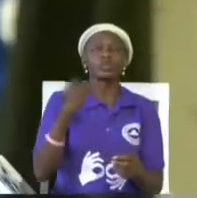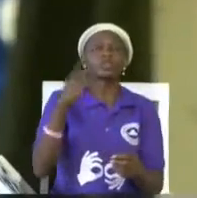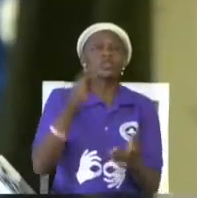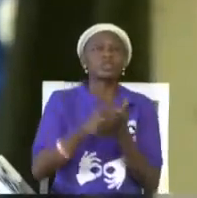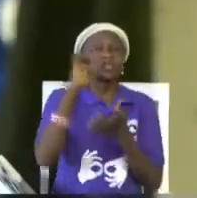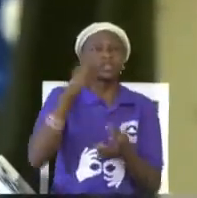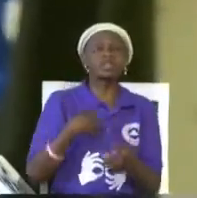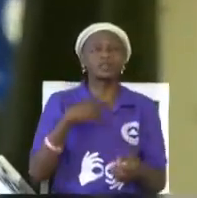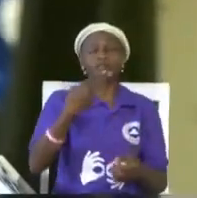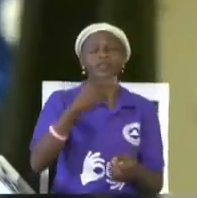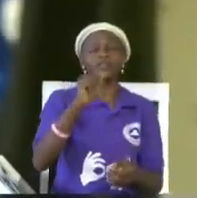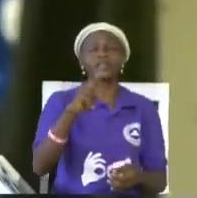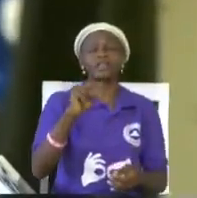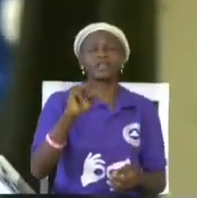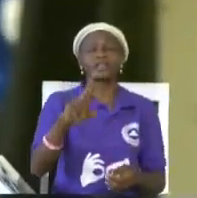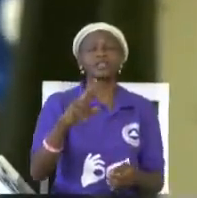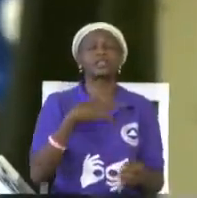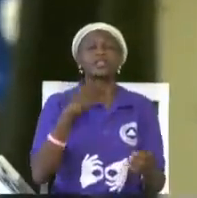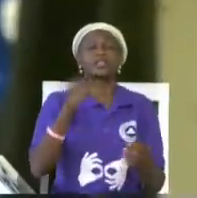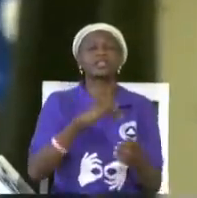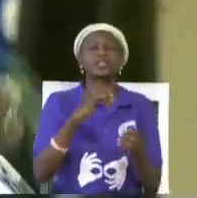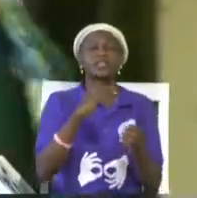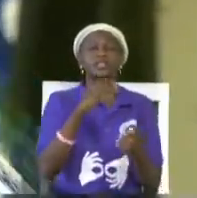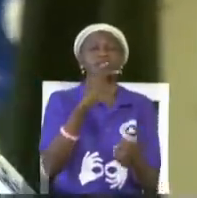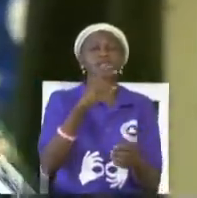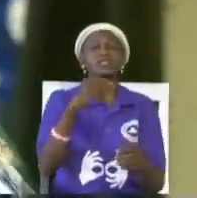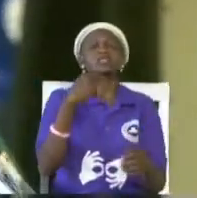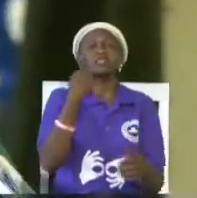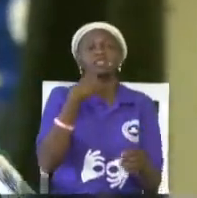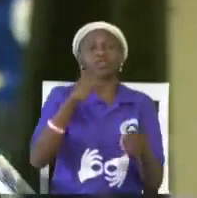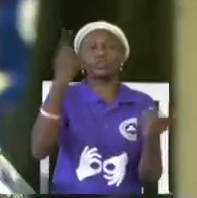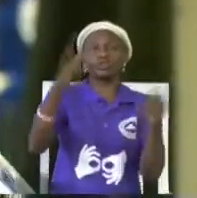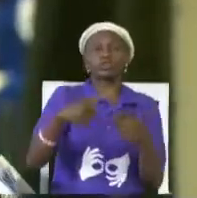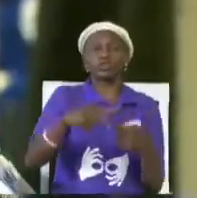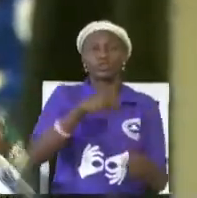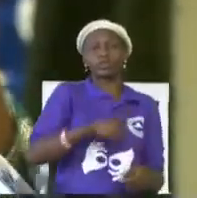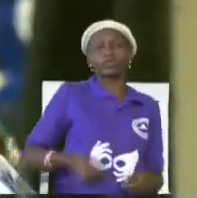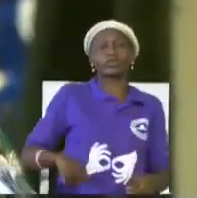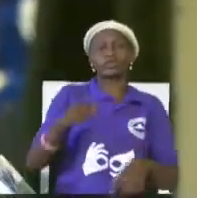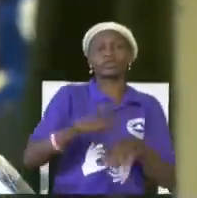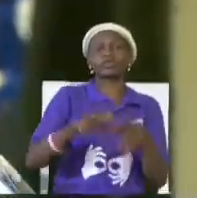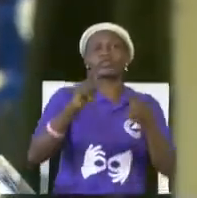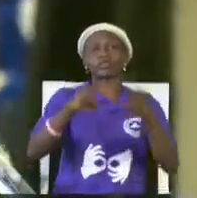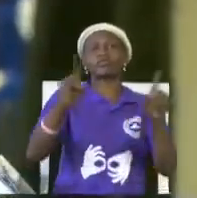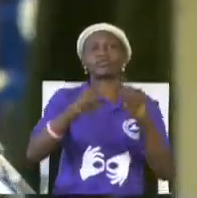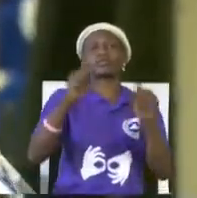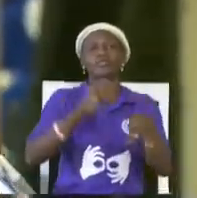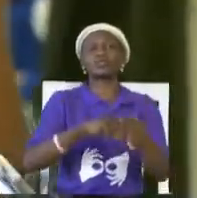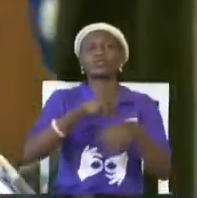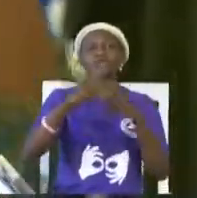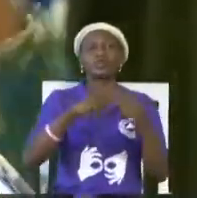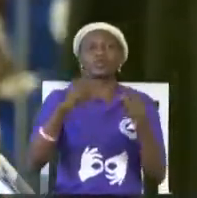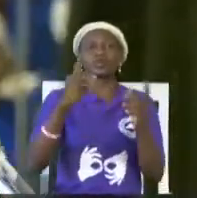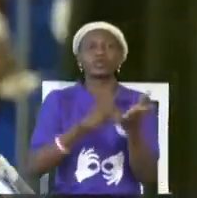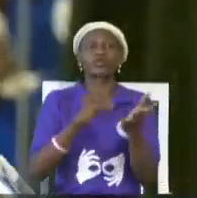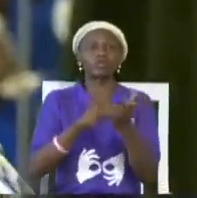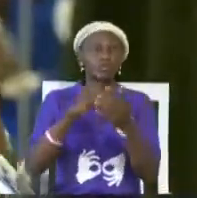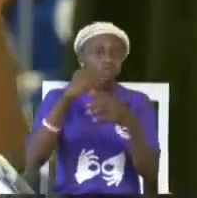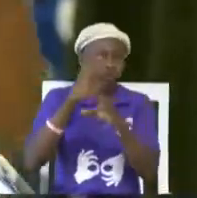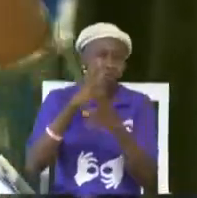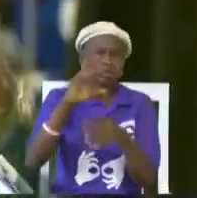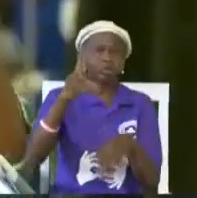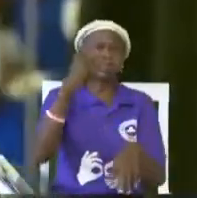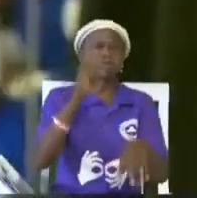had anemia and we were booked for surgery on 3 different occasions, which the doctors canceled. The third